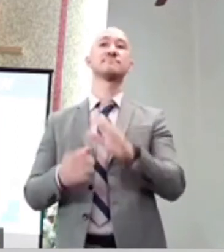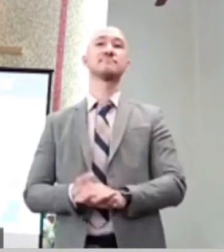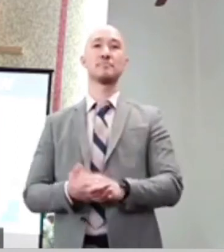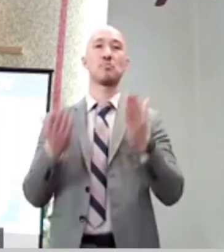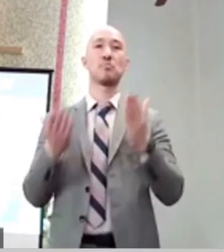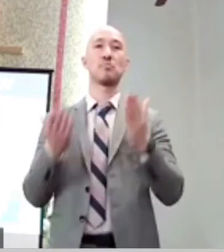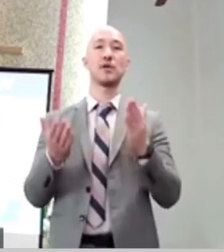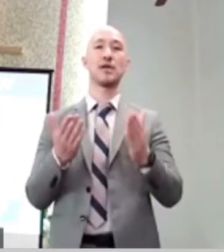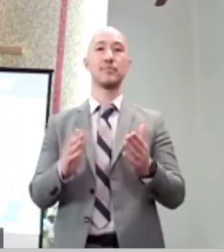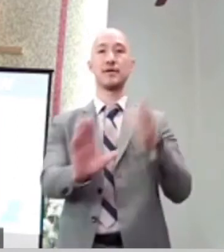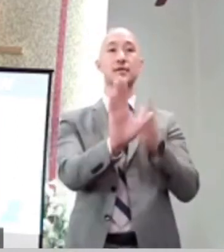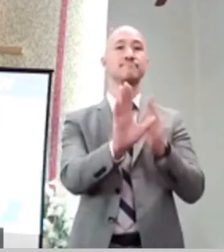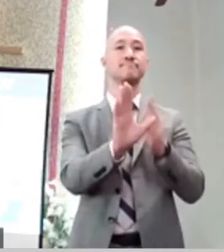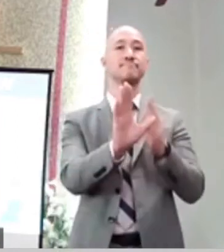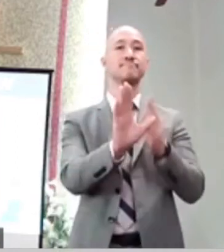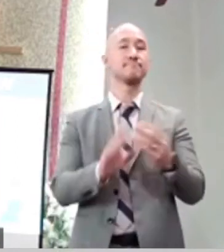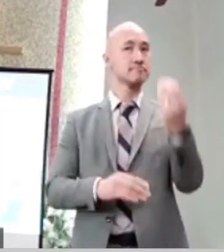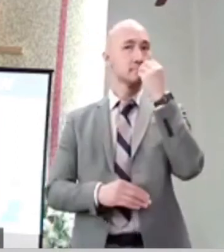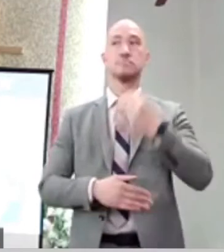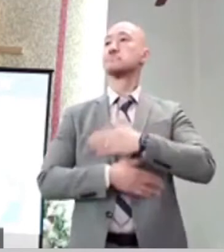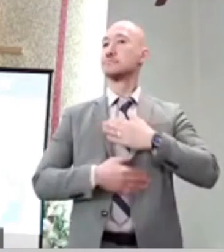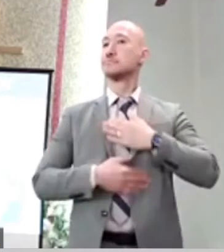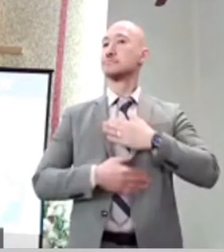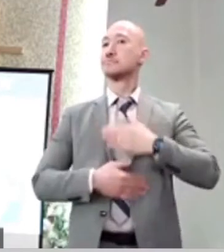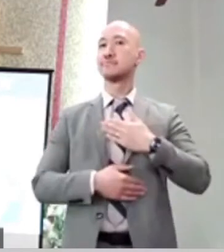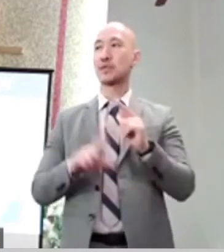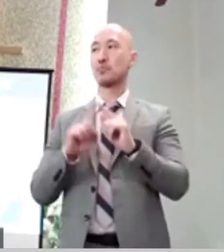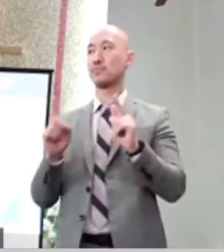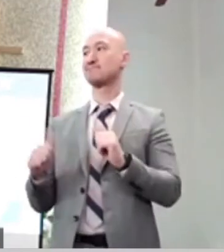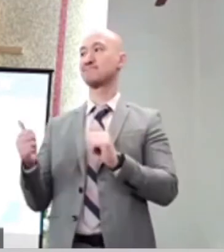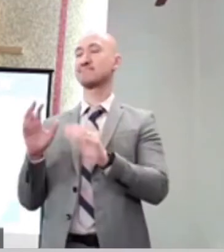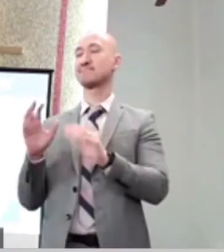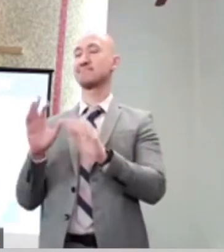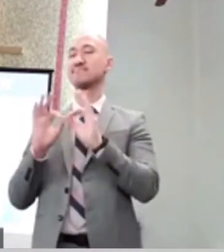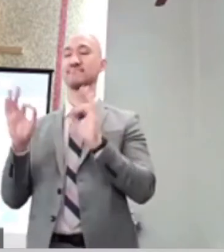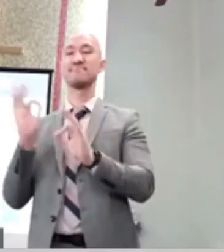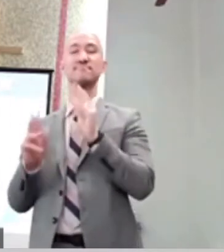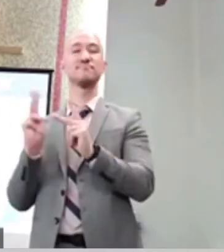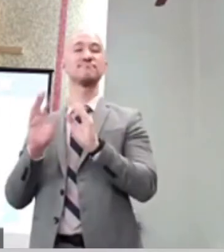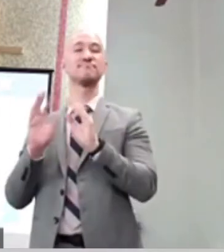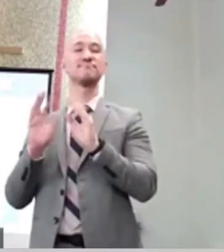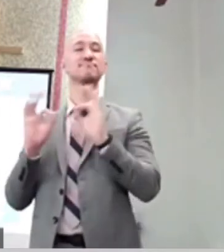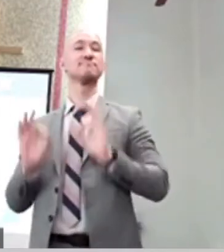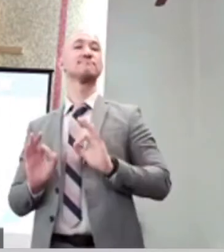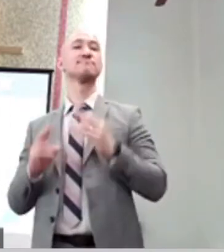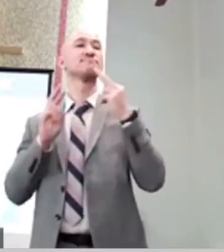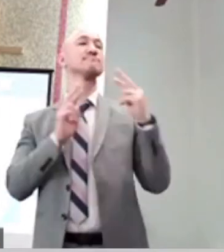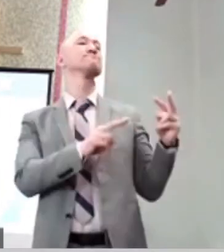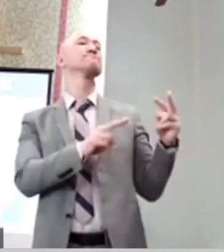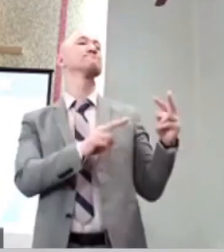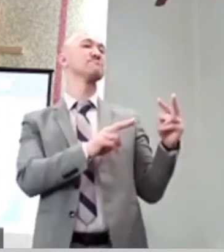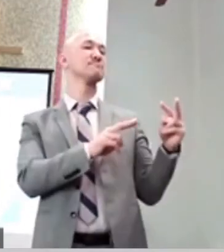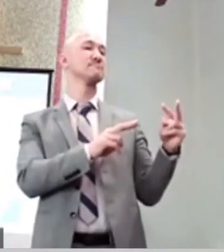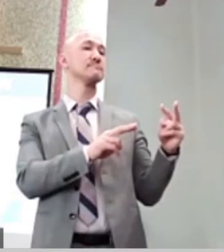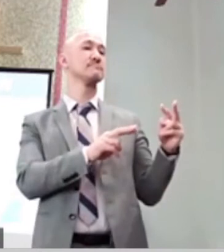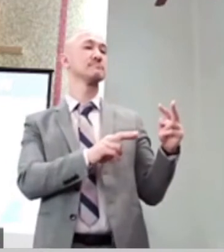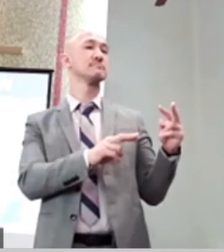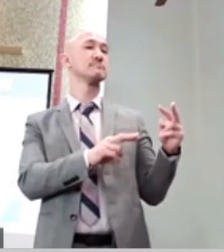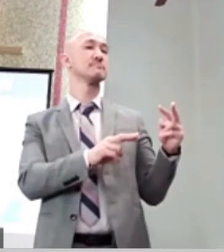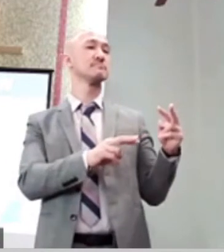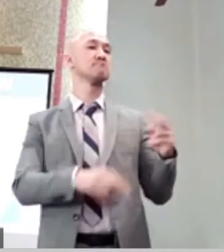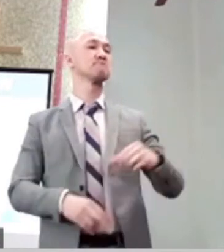food. Party poopers, right? You know the kind, so full of their own righteousness that they can't even enjoy